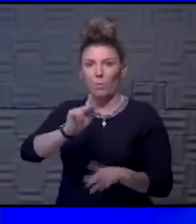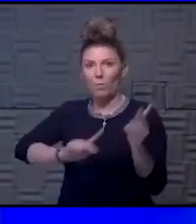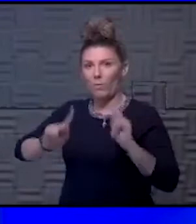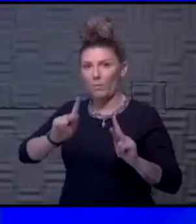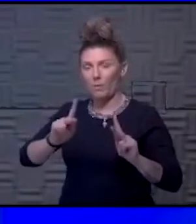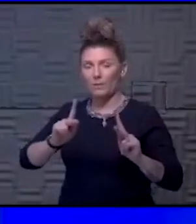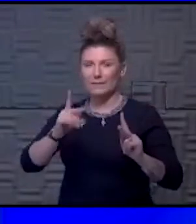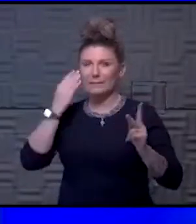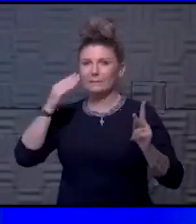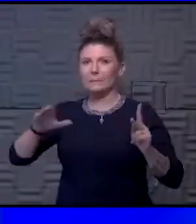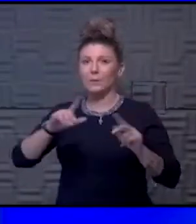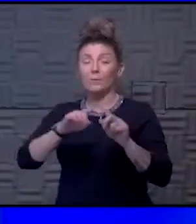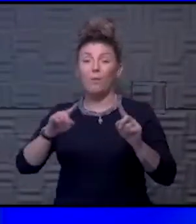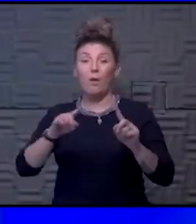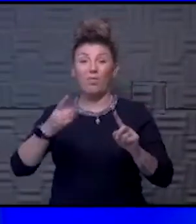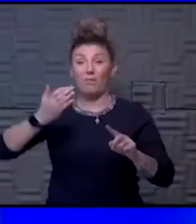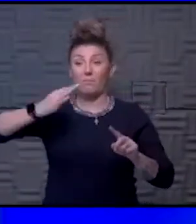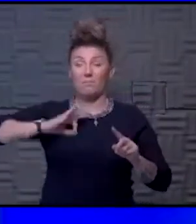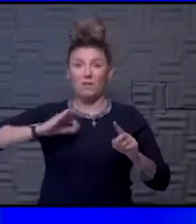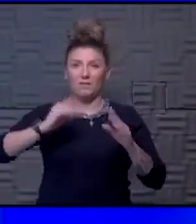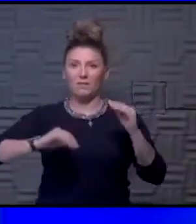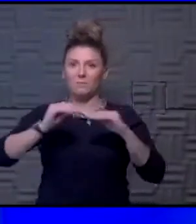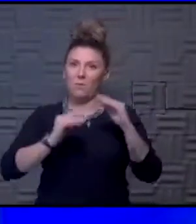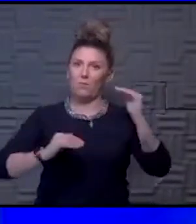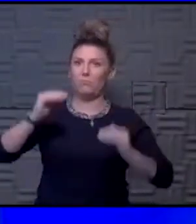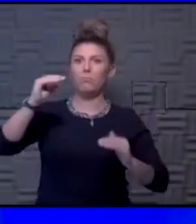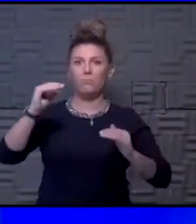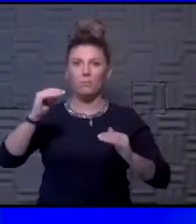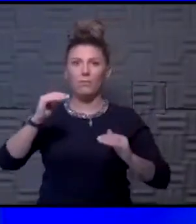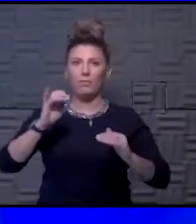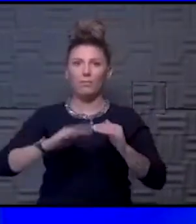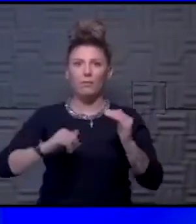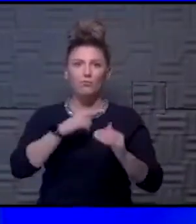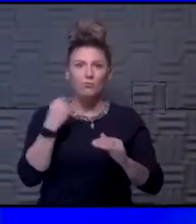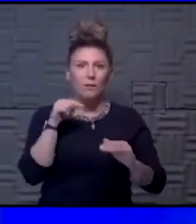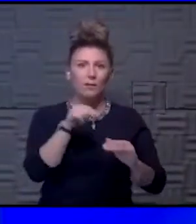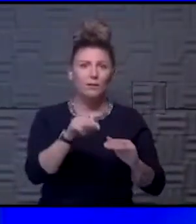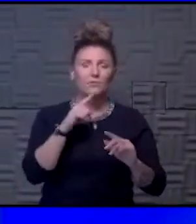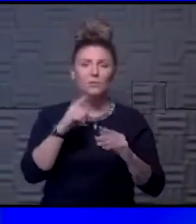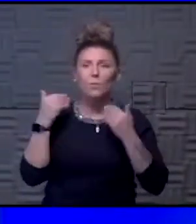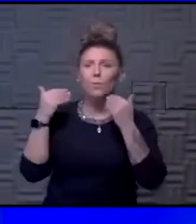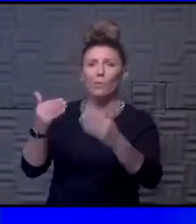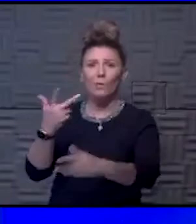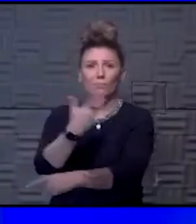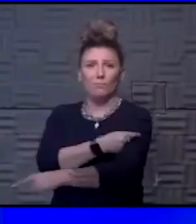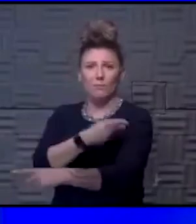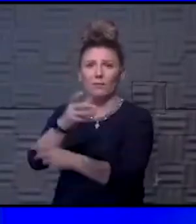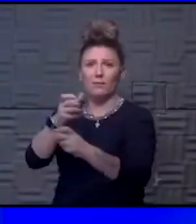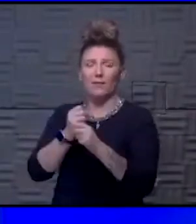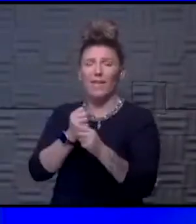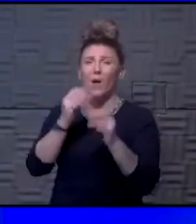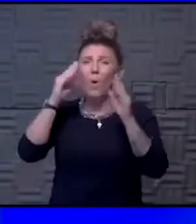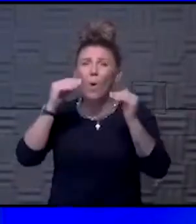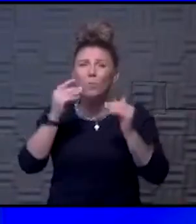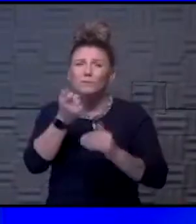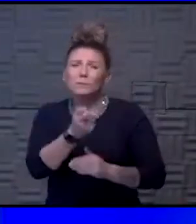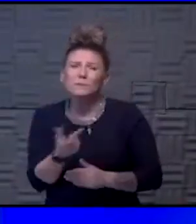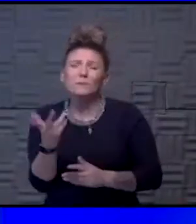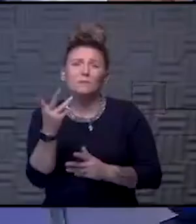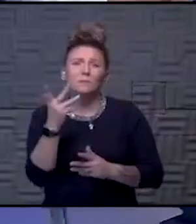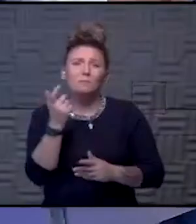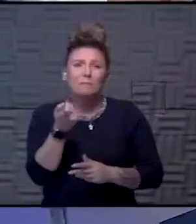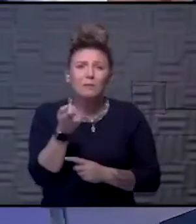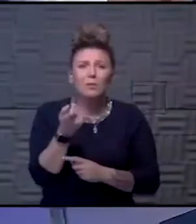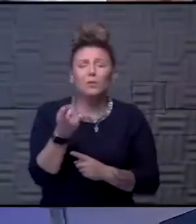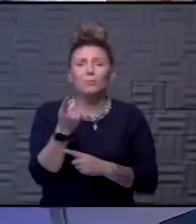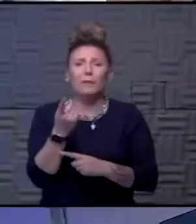certainly the benefit outweighs the risk. So the answer would be to go ahead and give that in hopes of getting and garnering some sort of immunity. Would